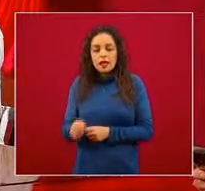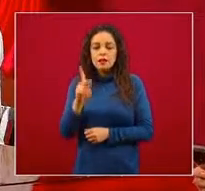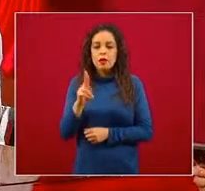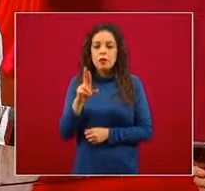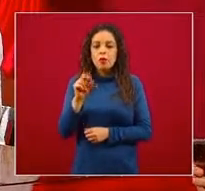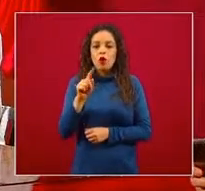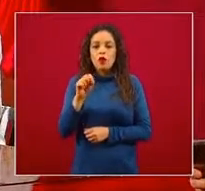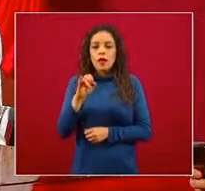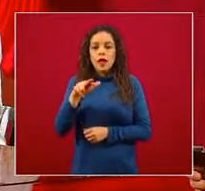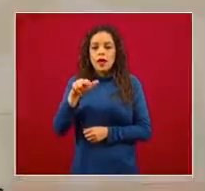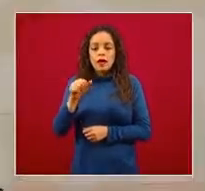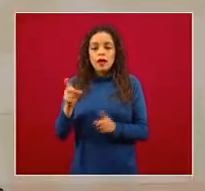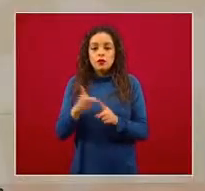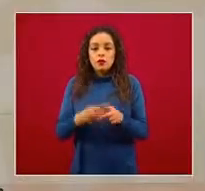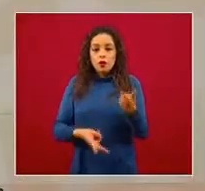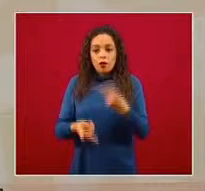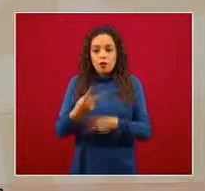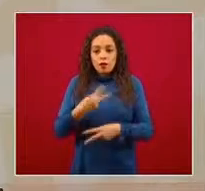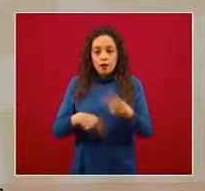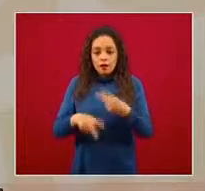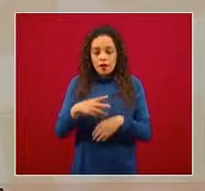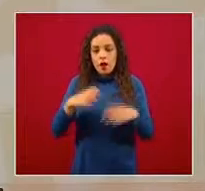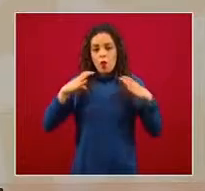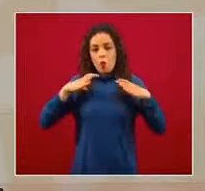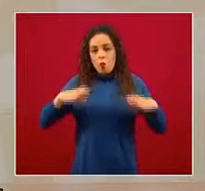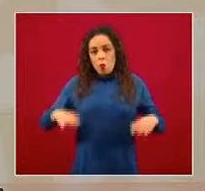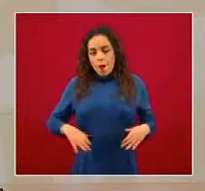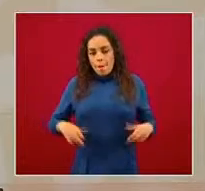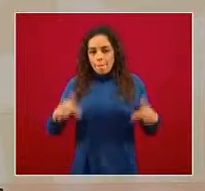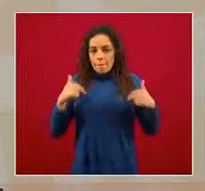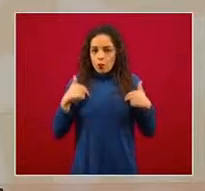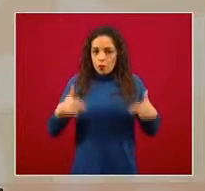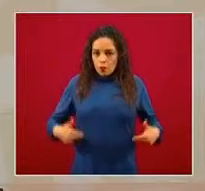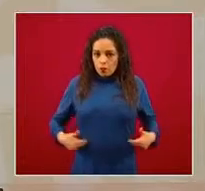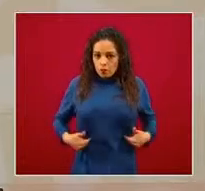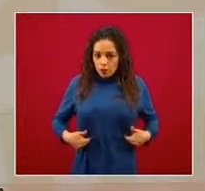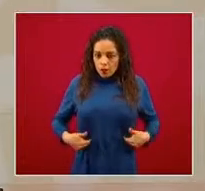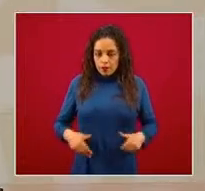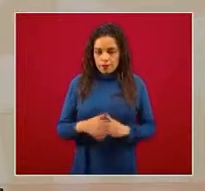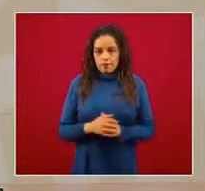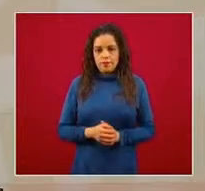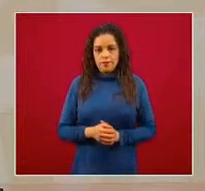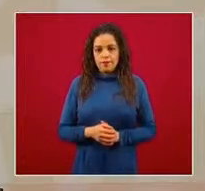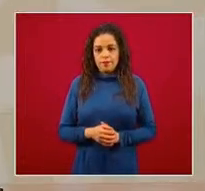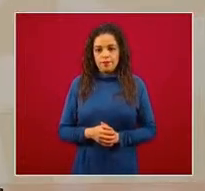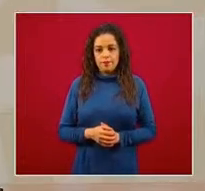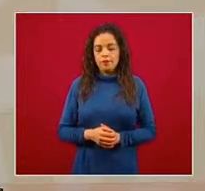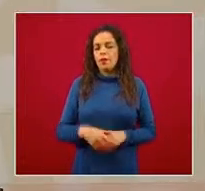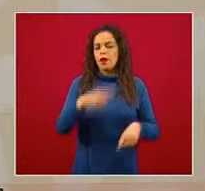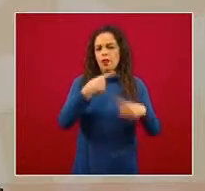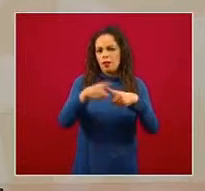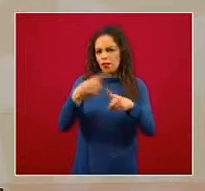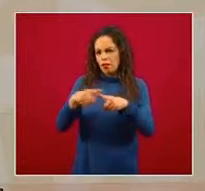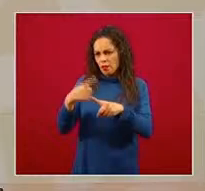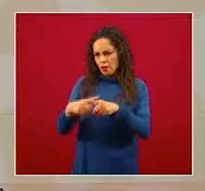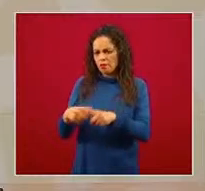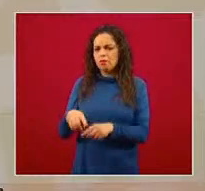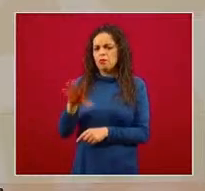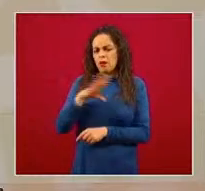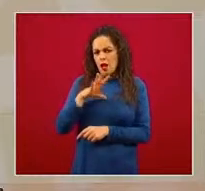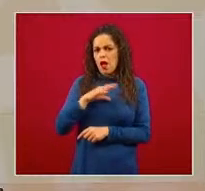proteins that are developed by the organisms, so by human beings and other species who generate